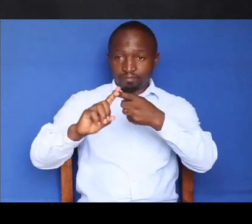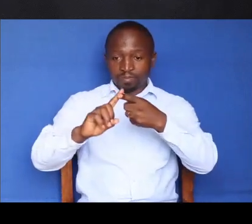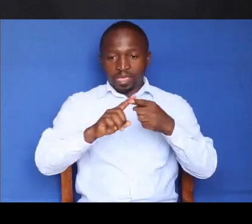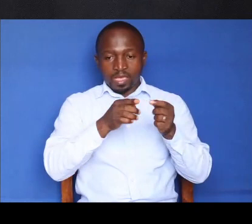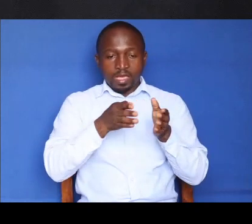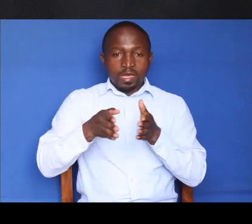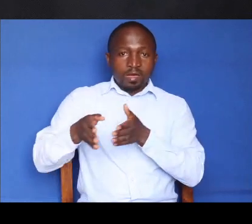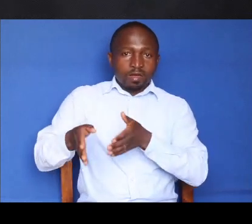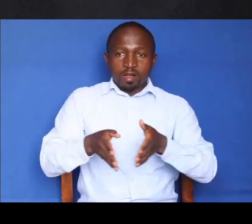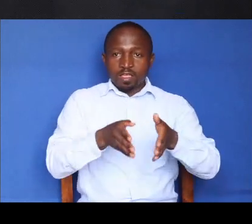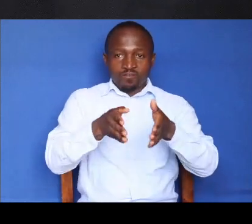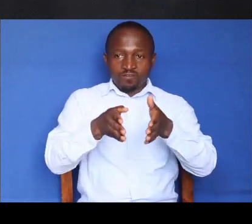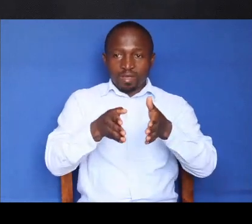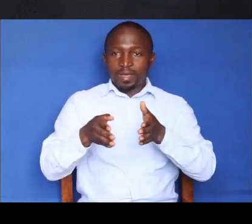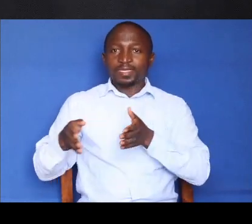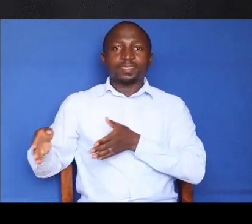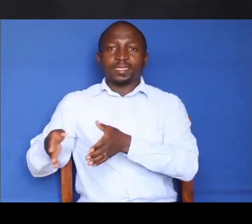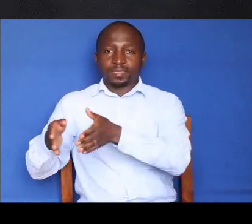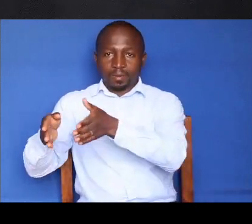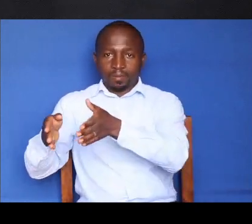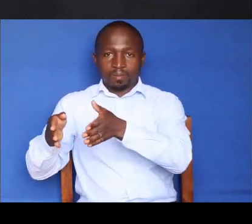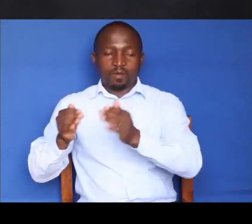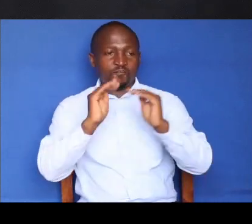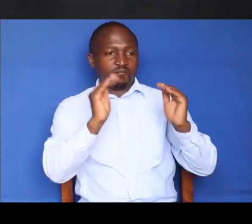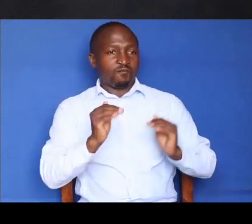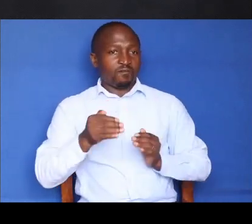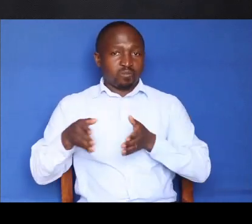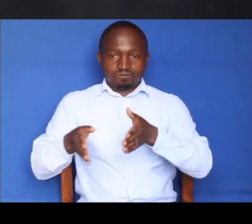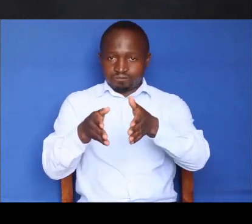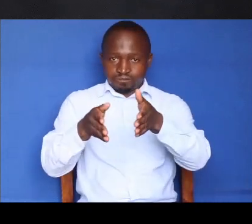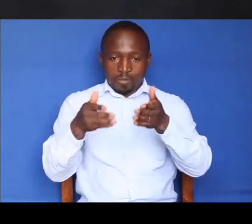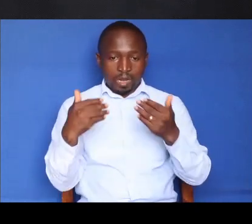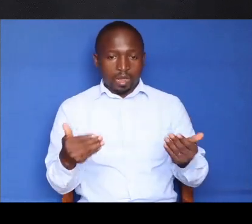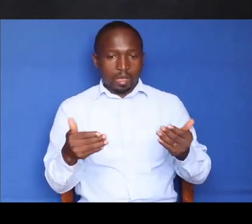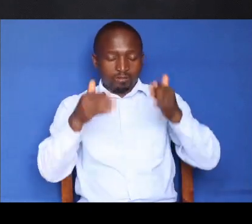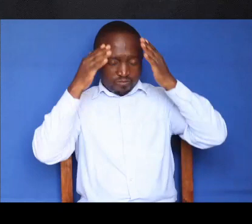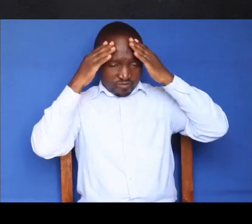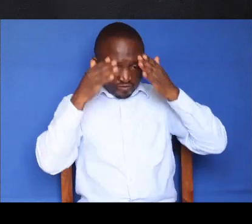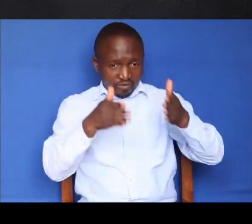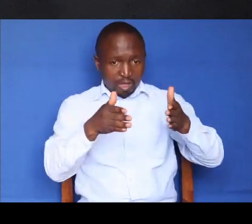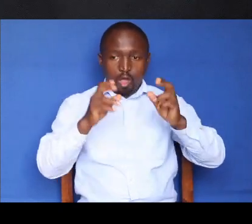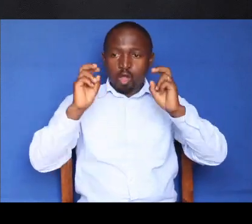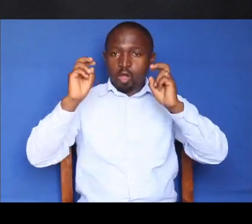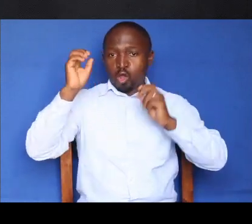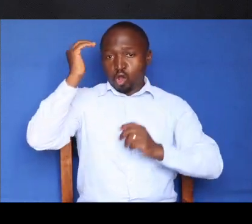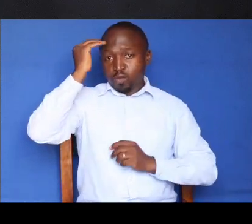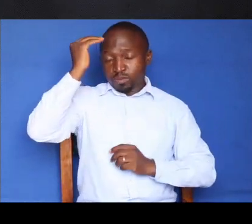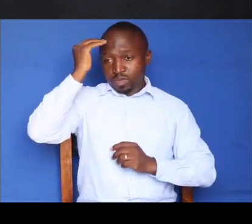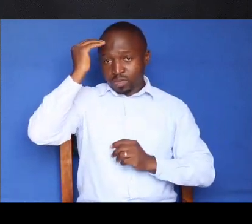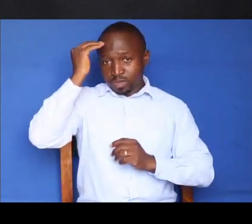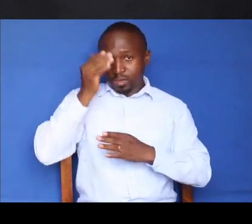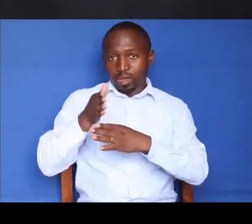today, we are going to concentrate on the concept of river rejuvenation. We are going to